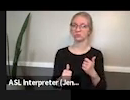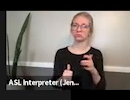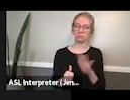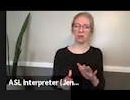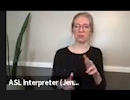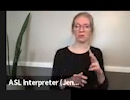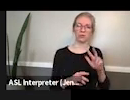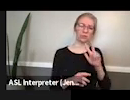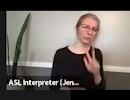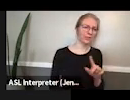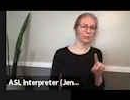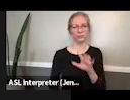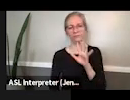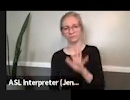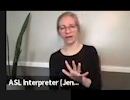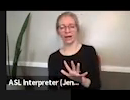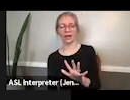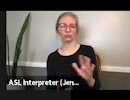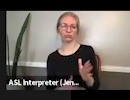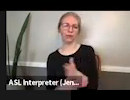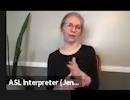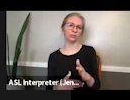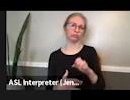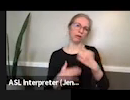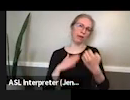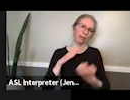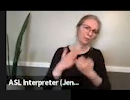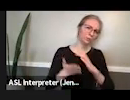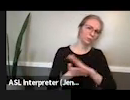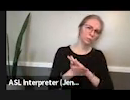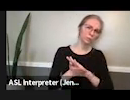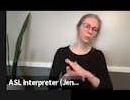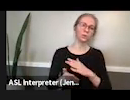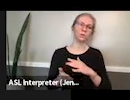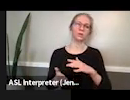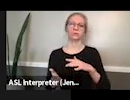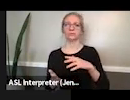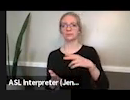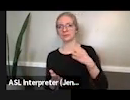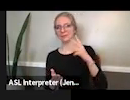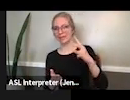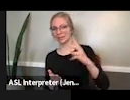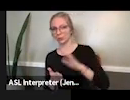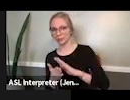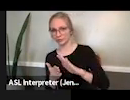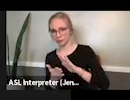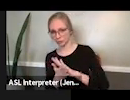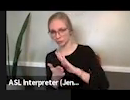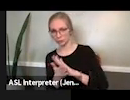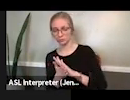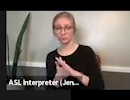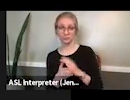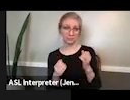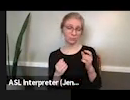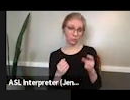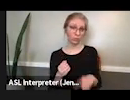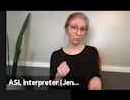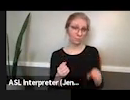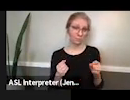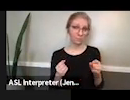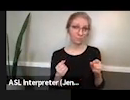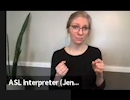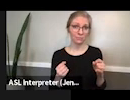and on into elementary and secondary school. 95% of those kids are identified at birth.